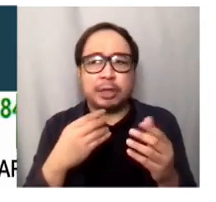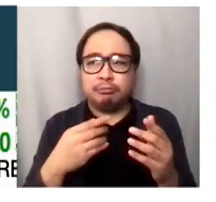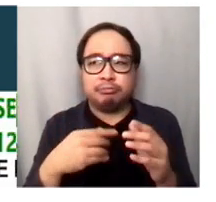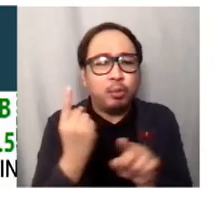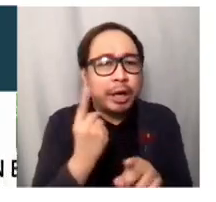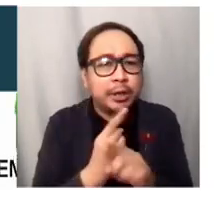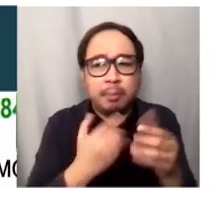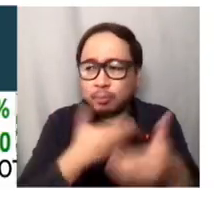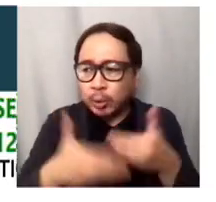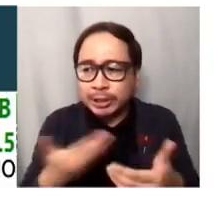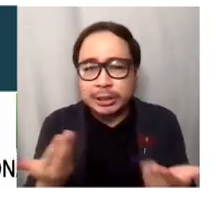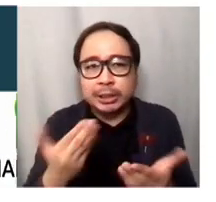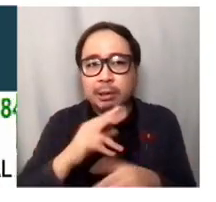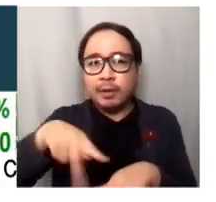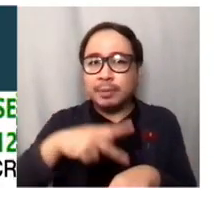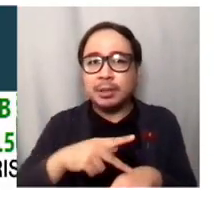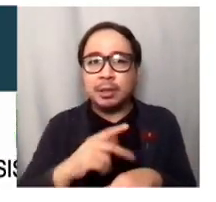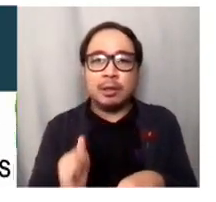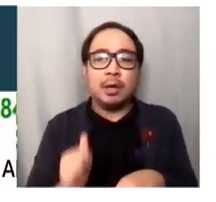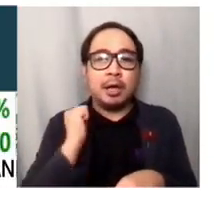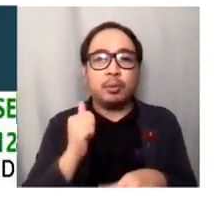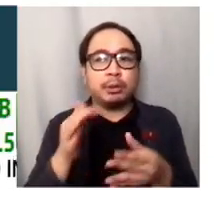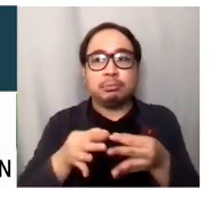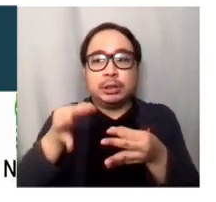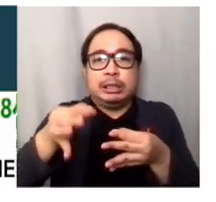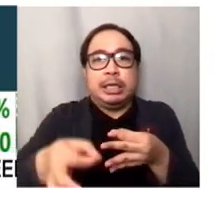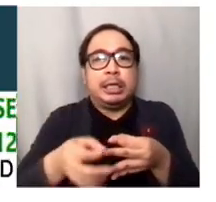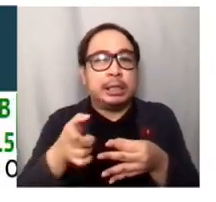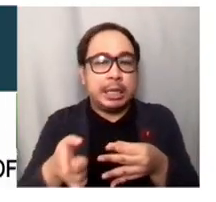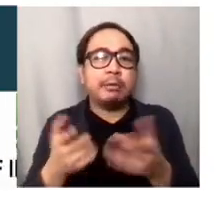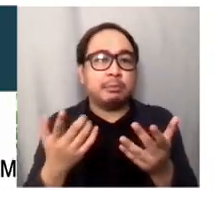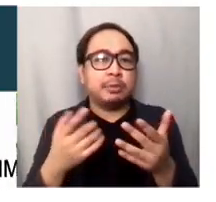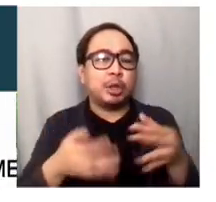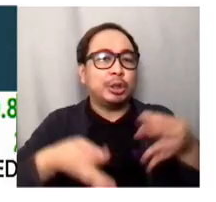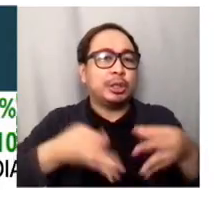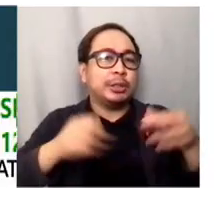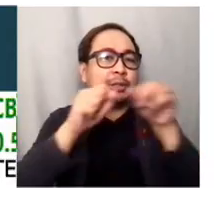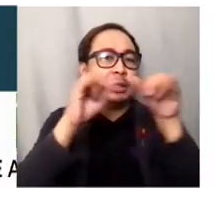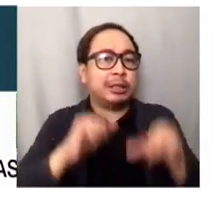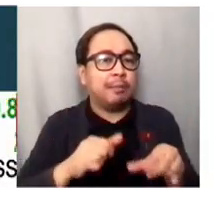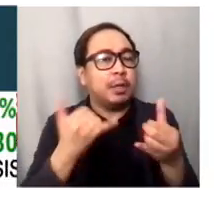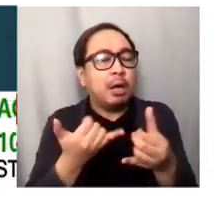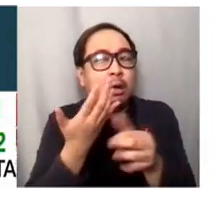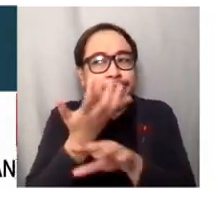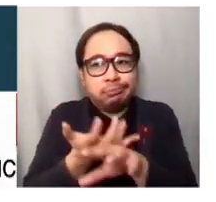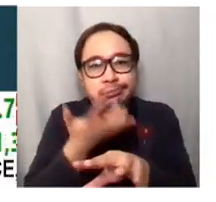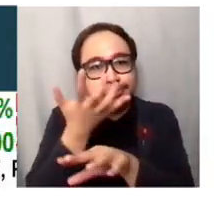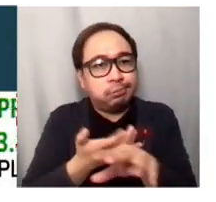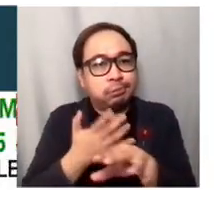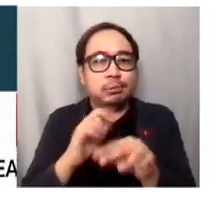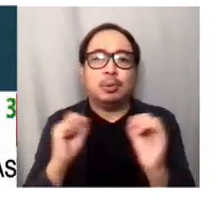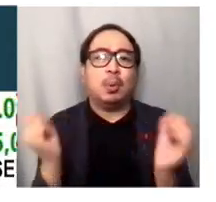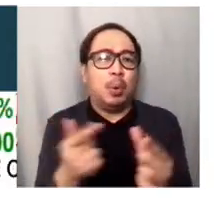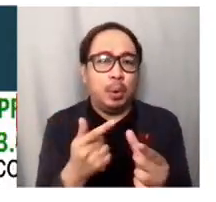this country, and we don't want to add delay to that. And we are imploring and calling on everyone